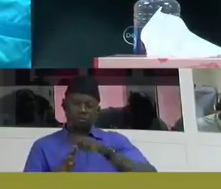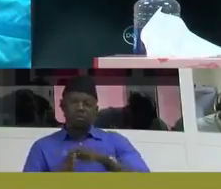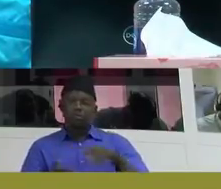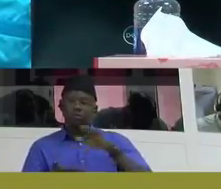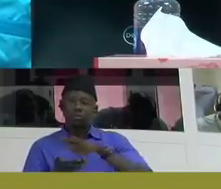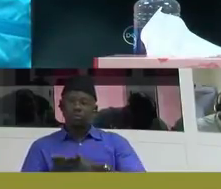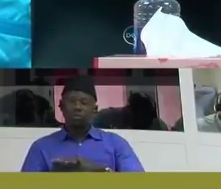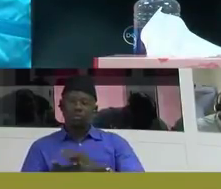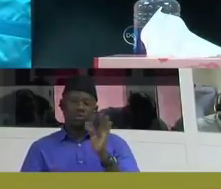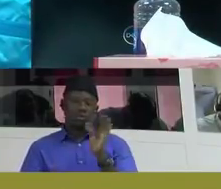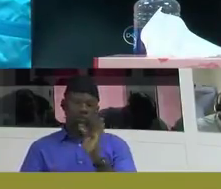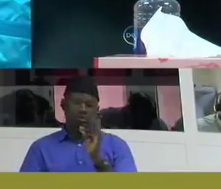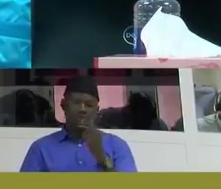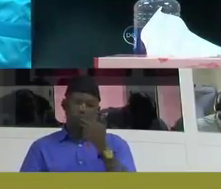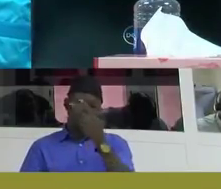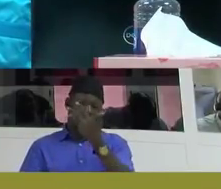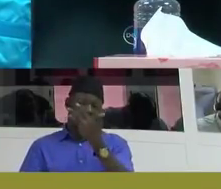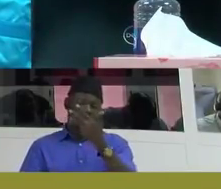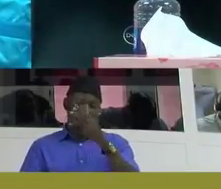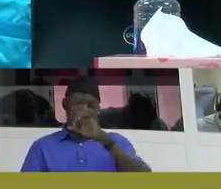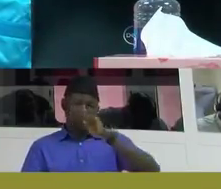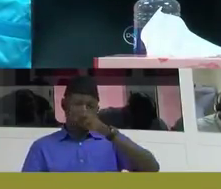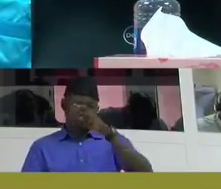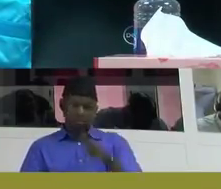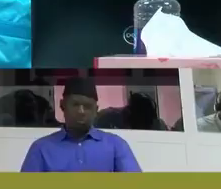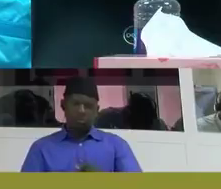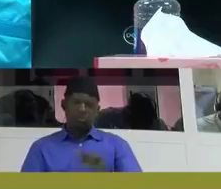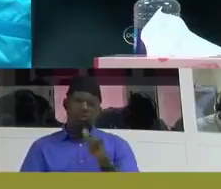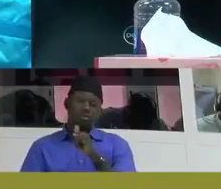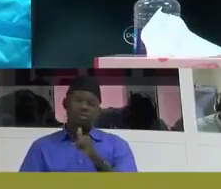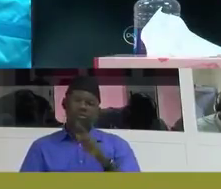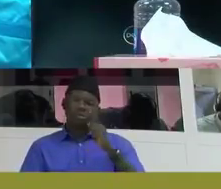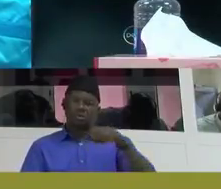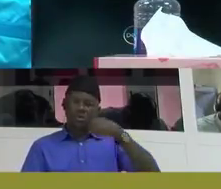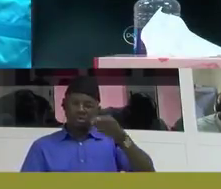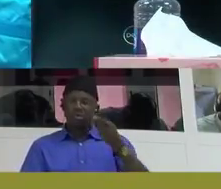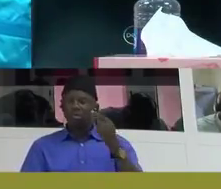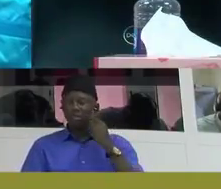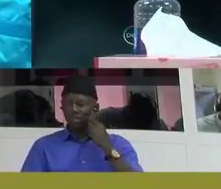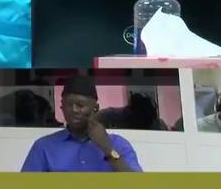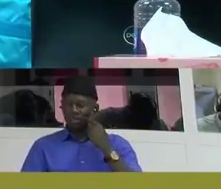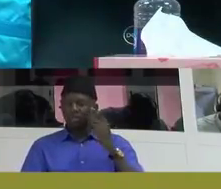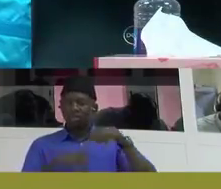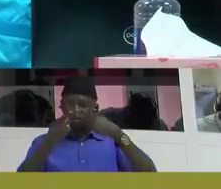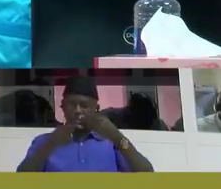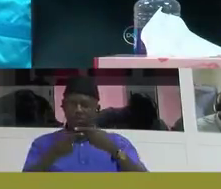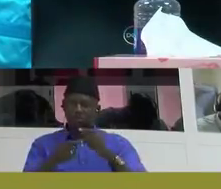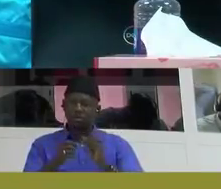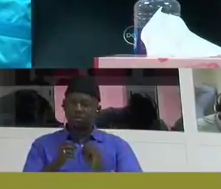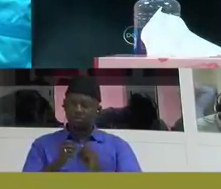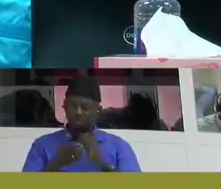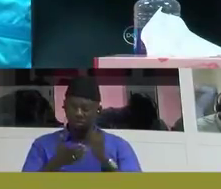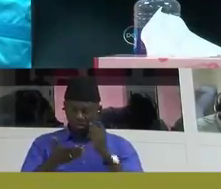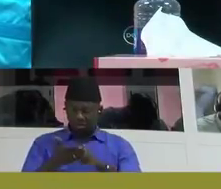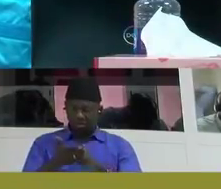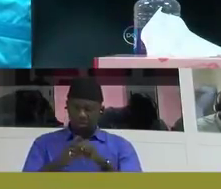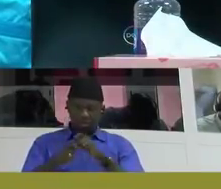June, which is the following day after the press release notifying the ban,